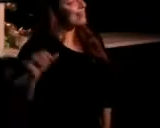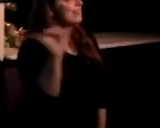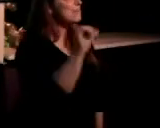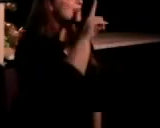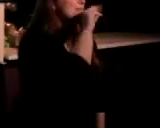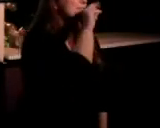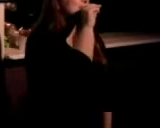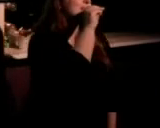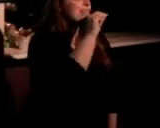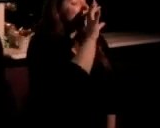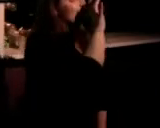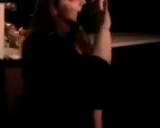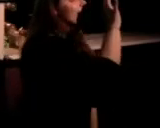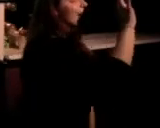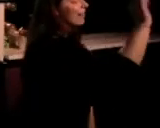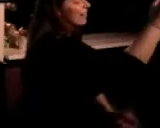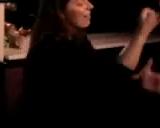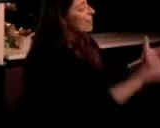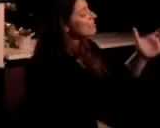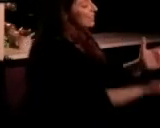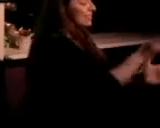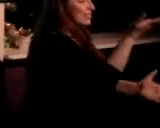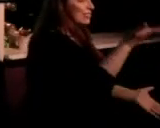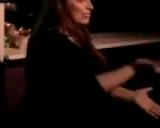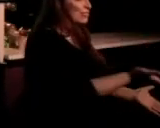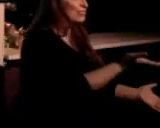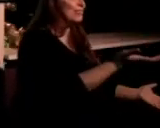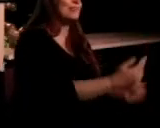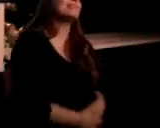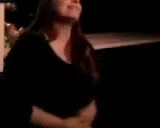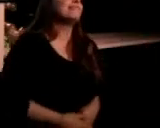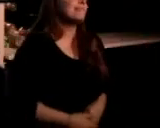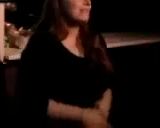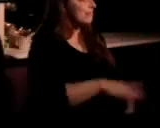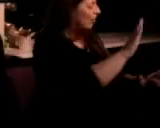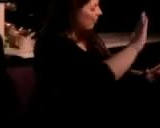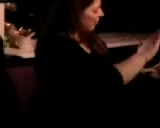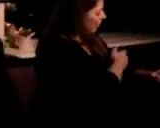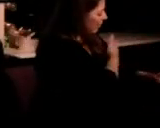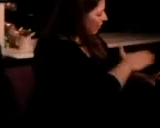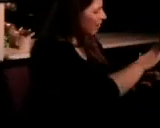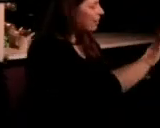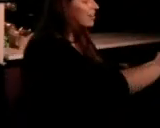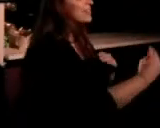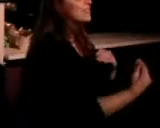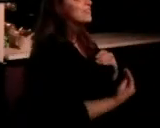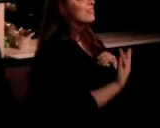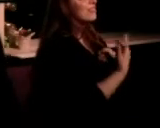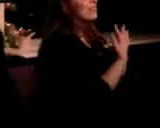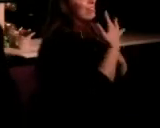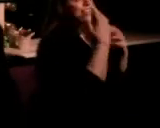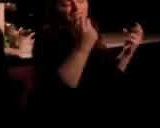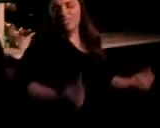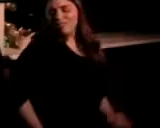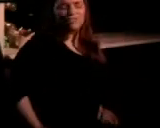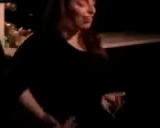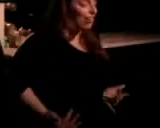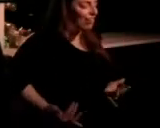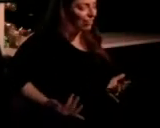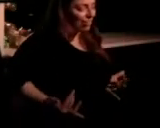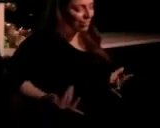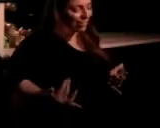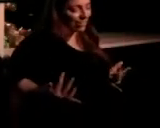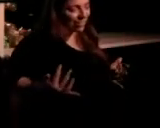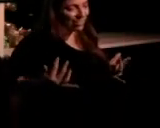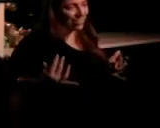And I'm like a bird getting lost in you. Just floating on your